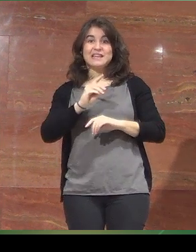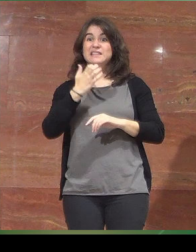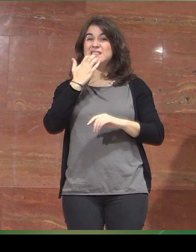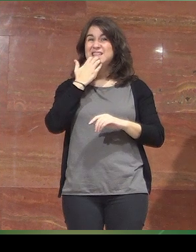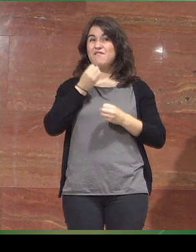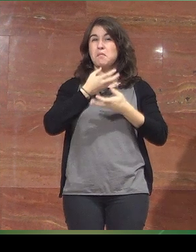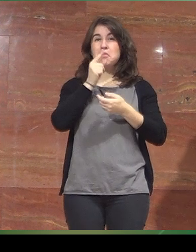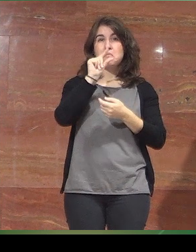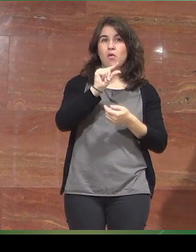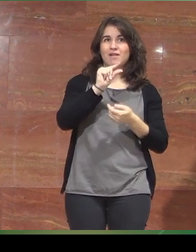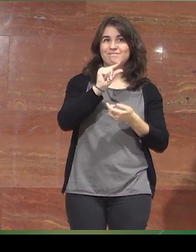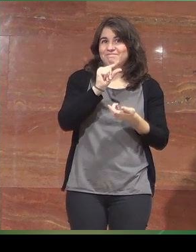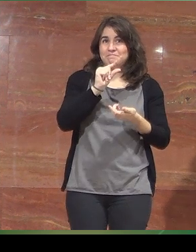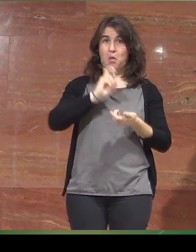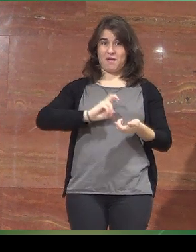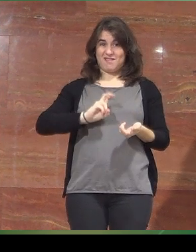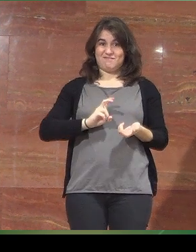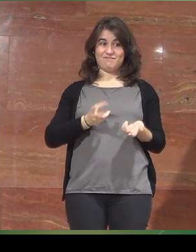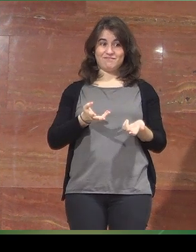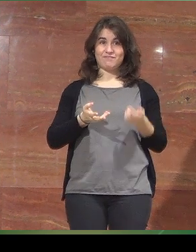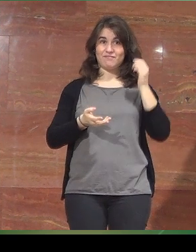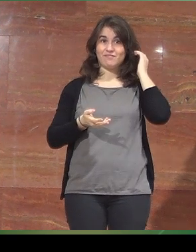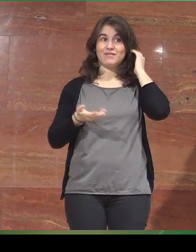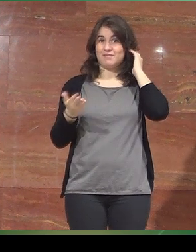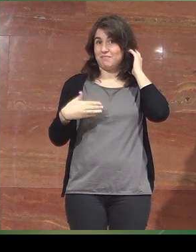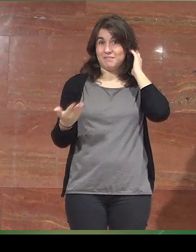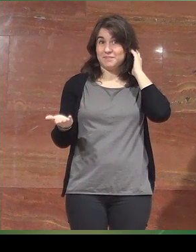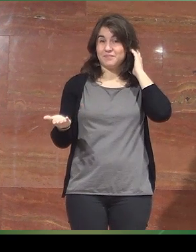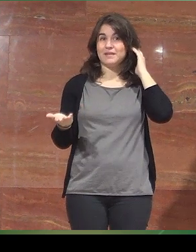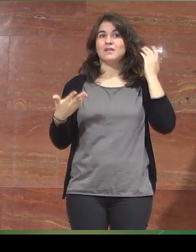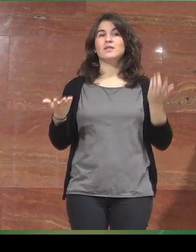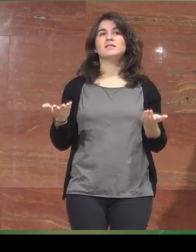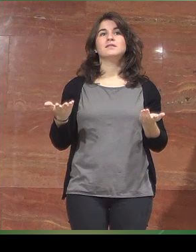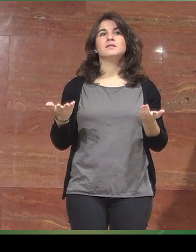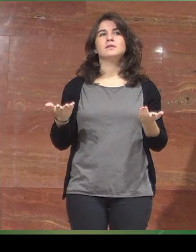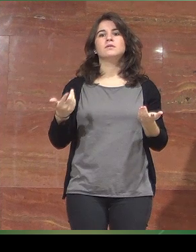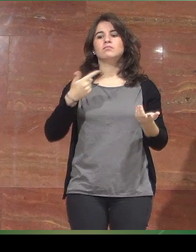useful. So we always strove to get that balance right.